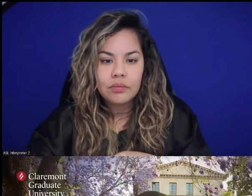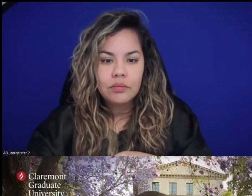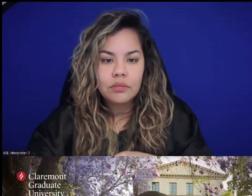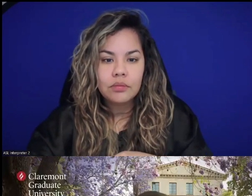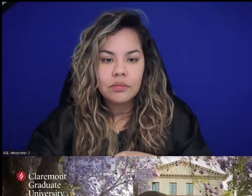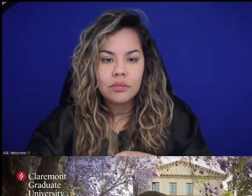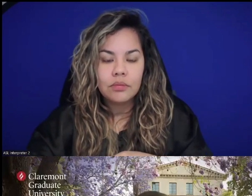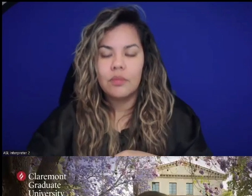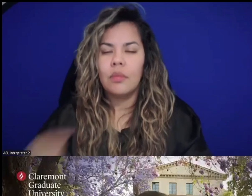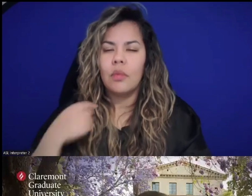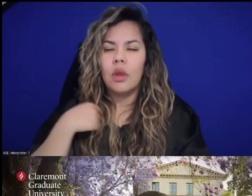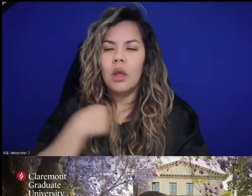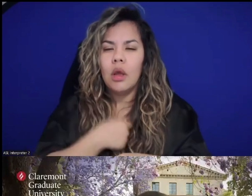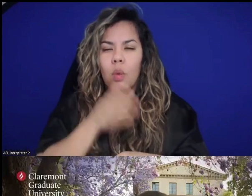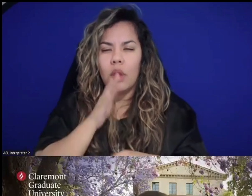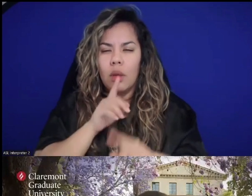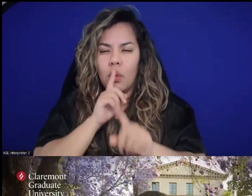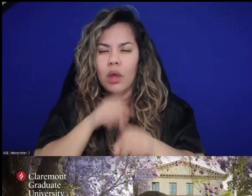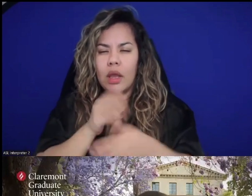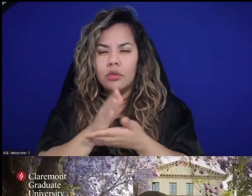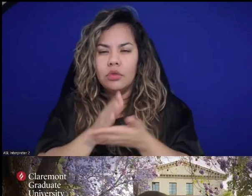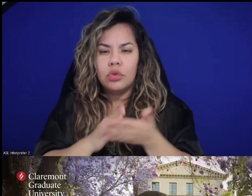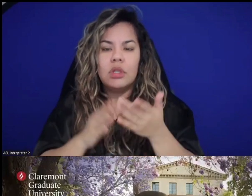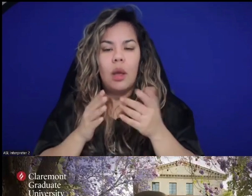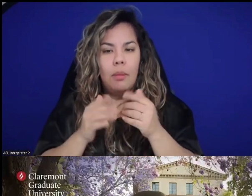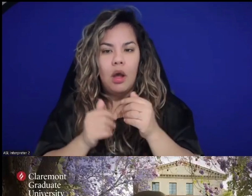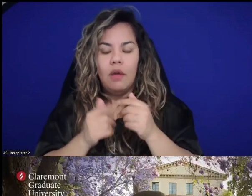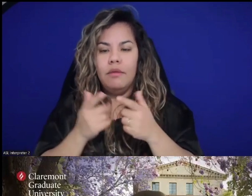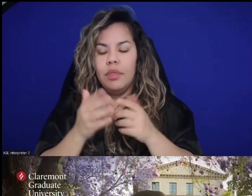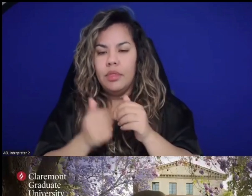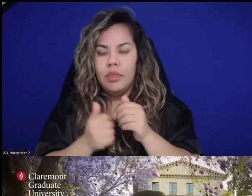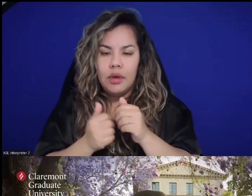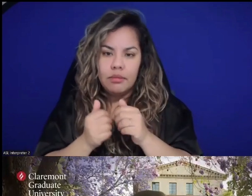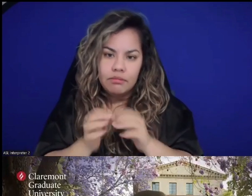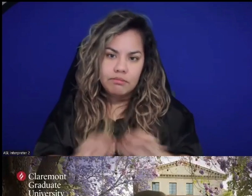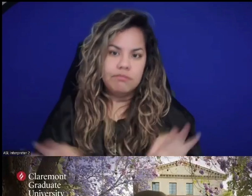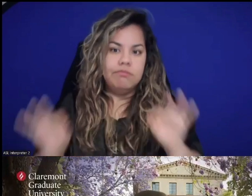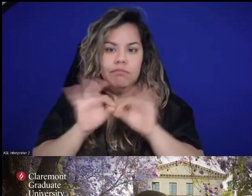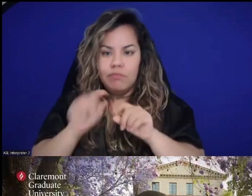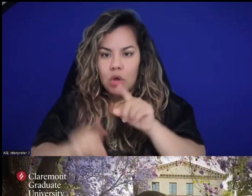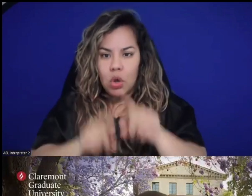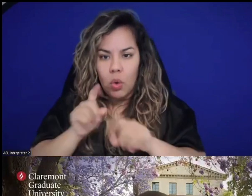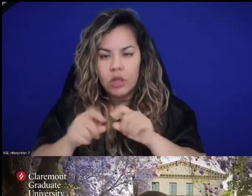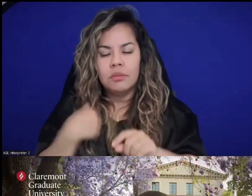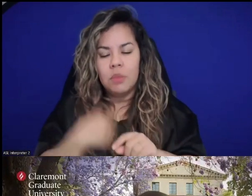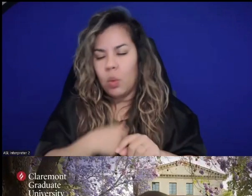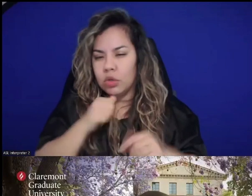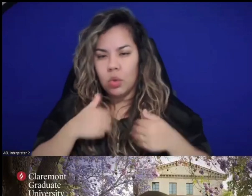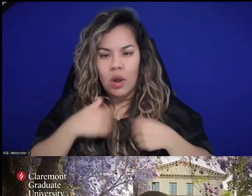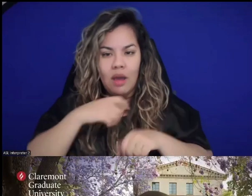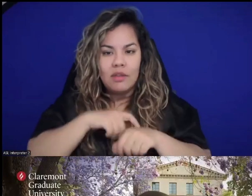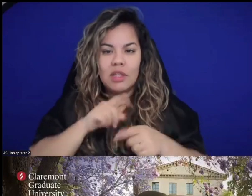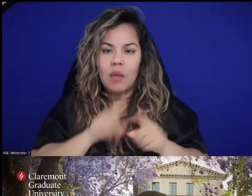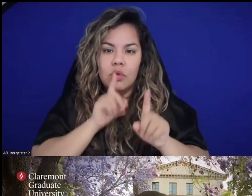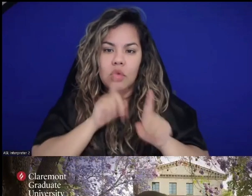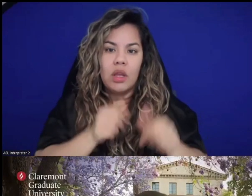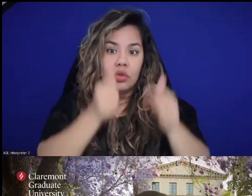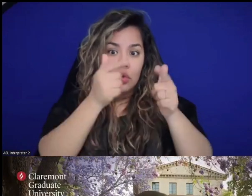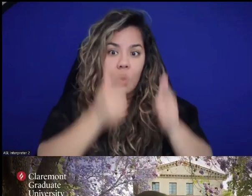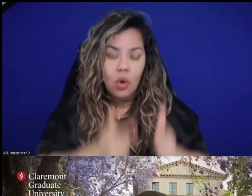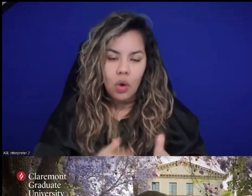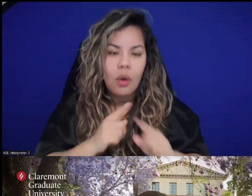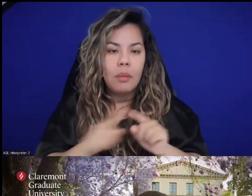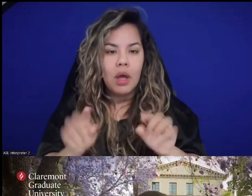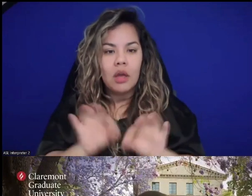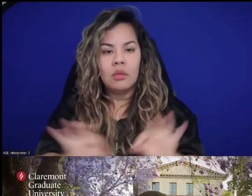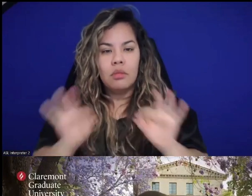the major questions. We won't have time to answer every one of them, but what we're going to do is to create a